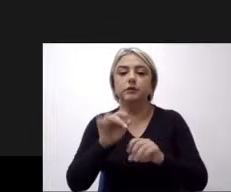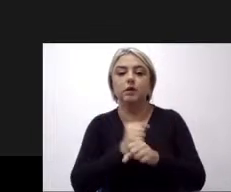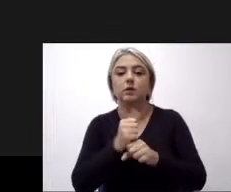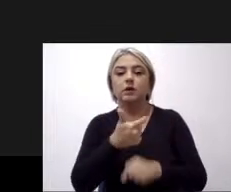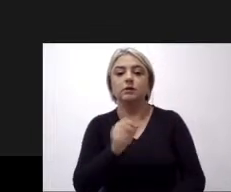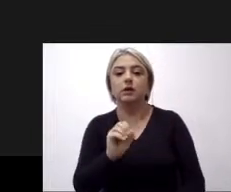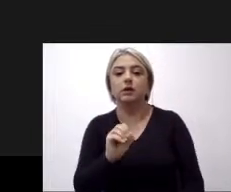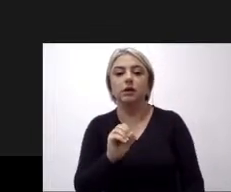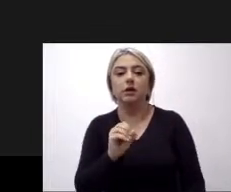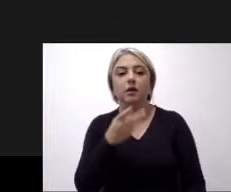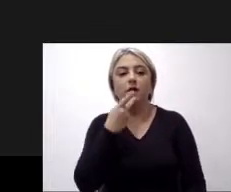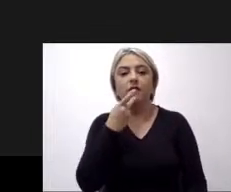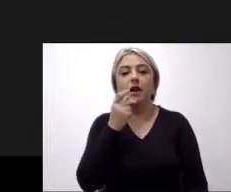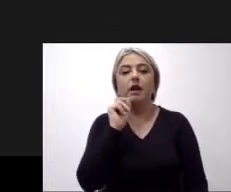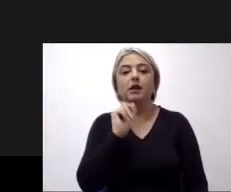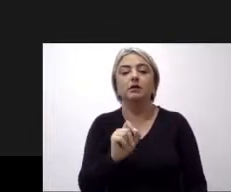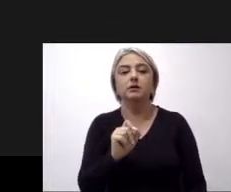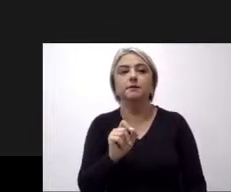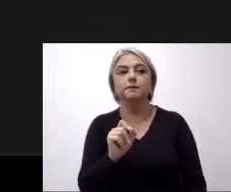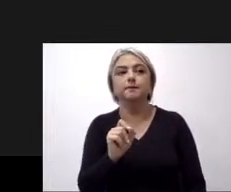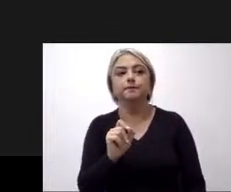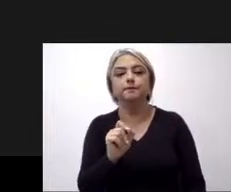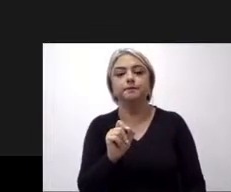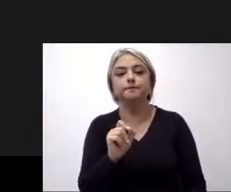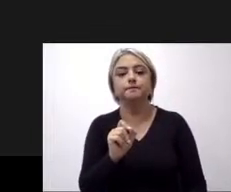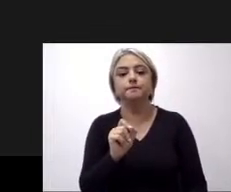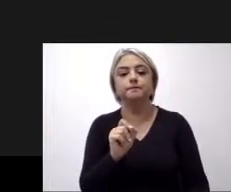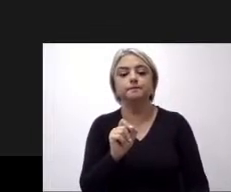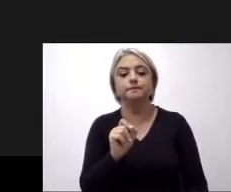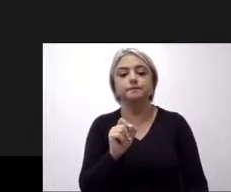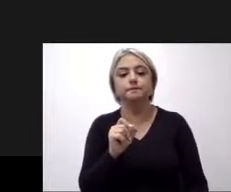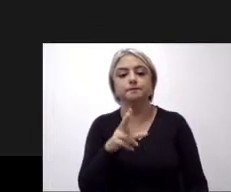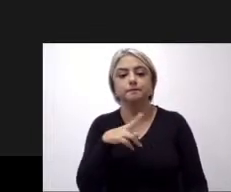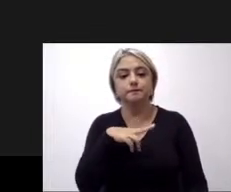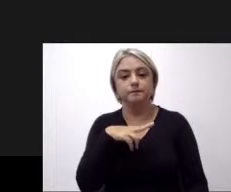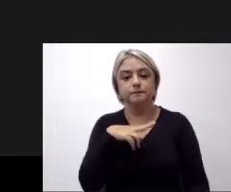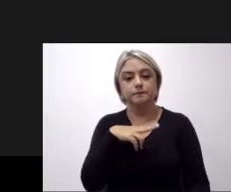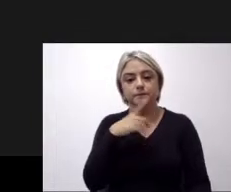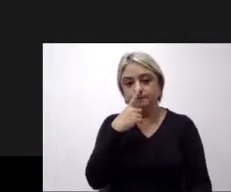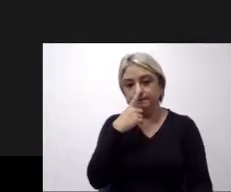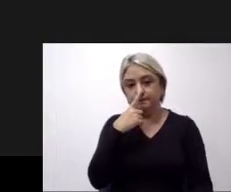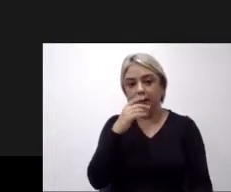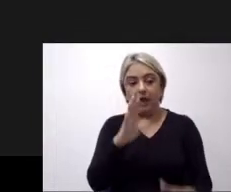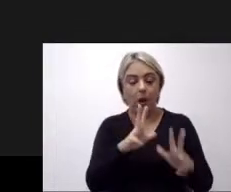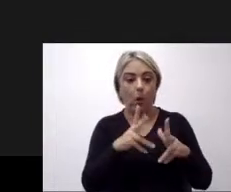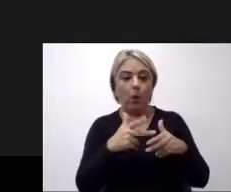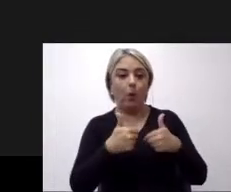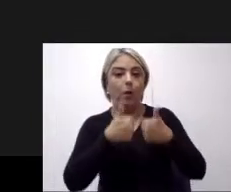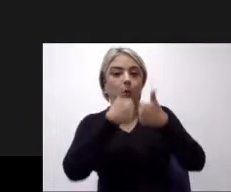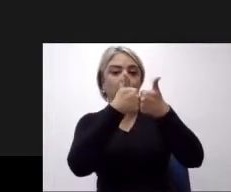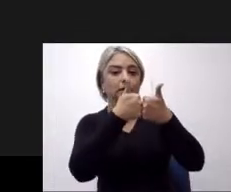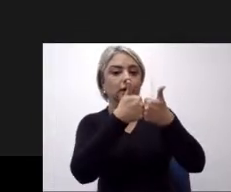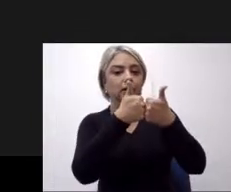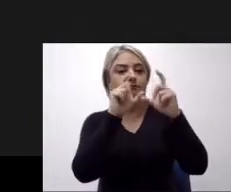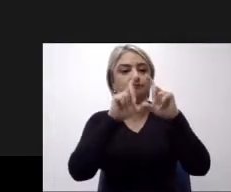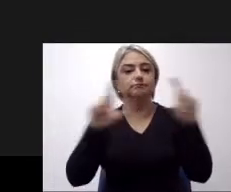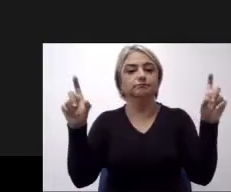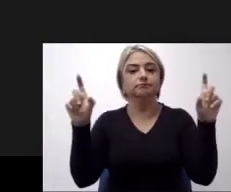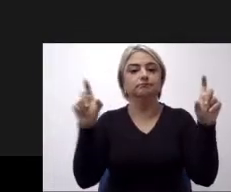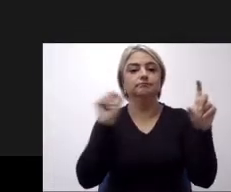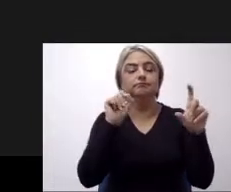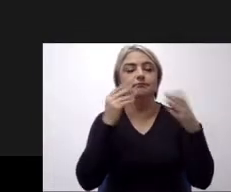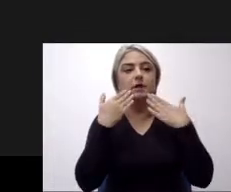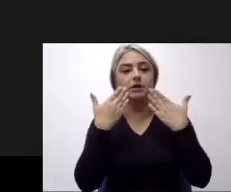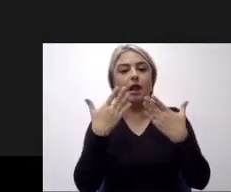is political. With this slogan, these movements wanted to show that the oppression of women doesn't only come from